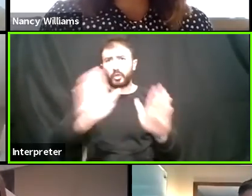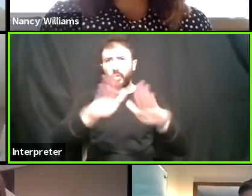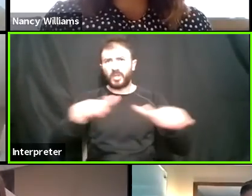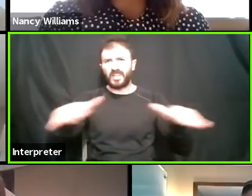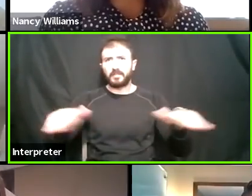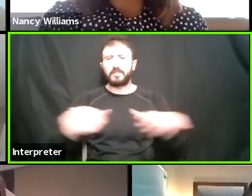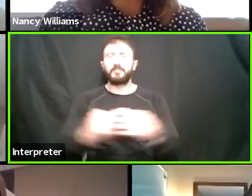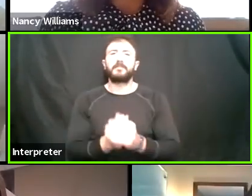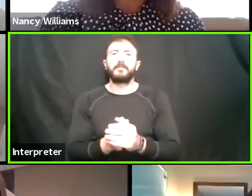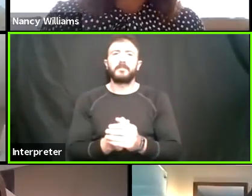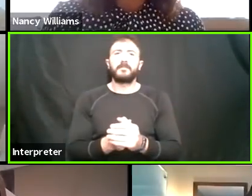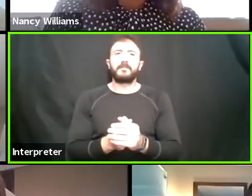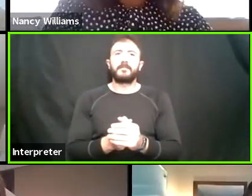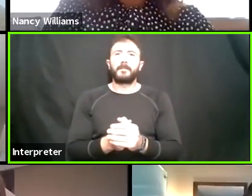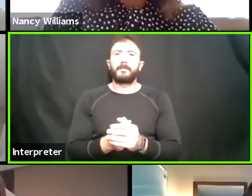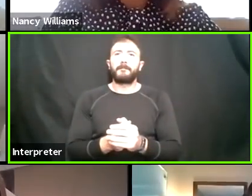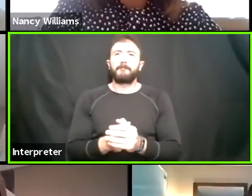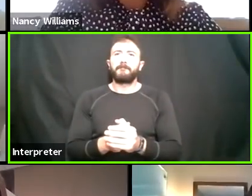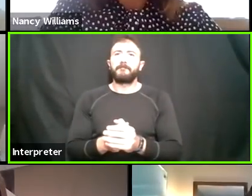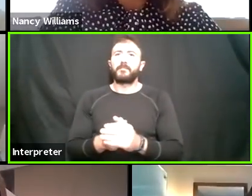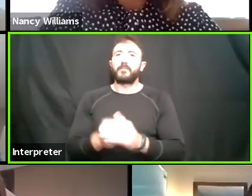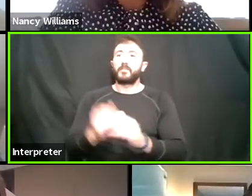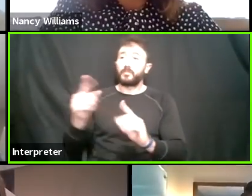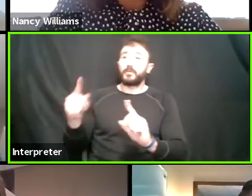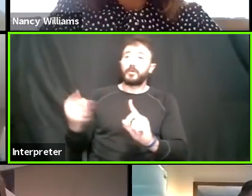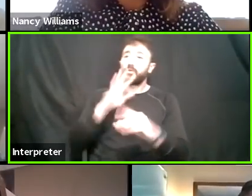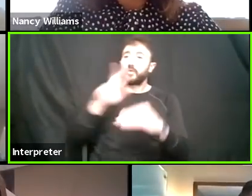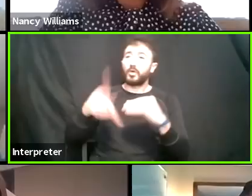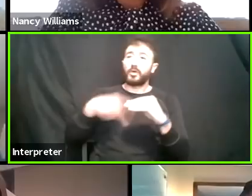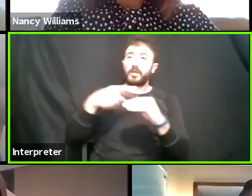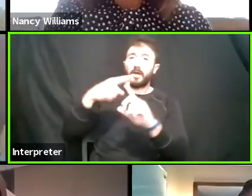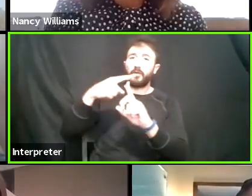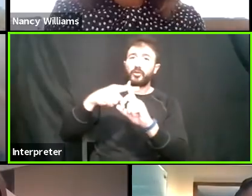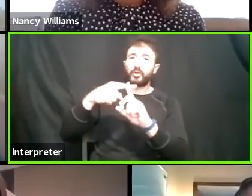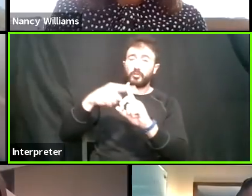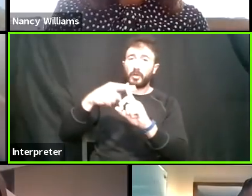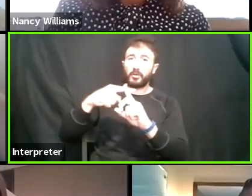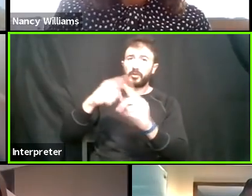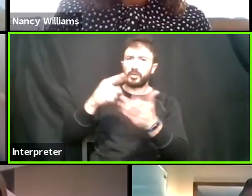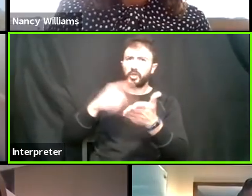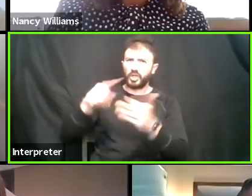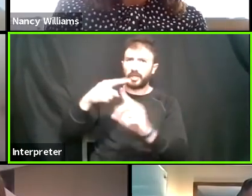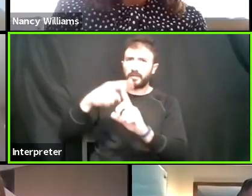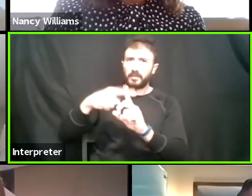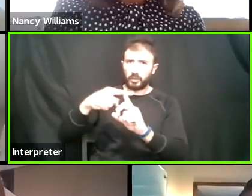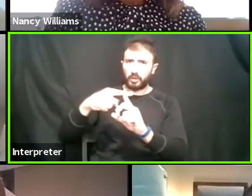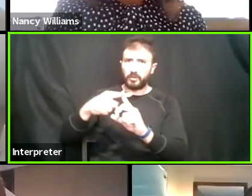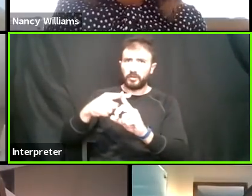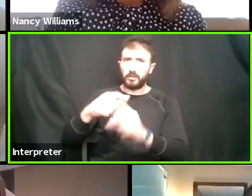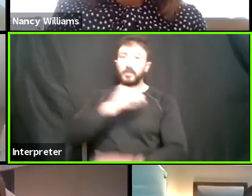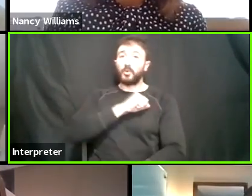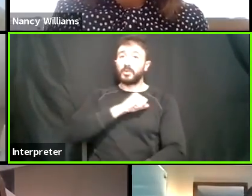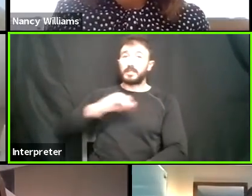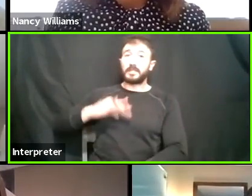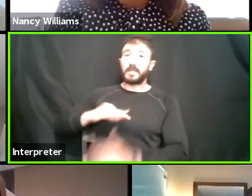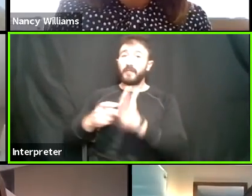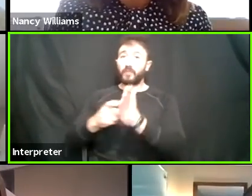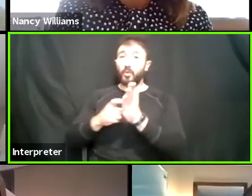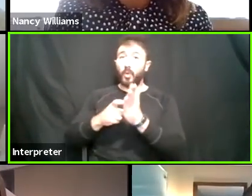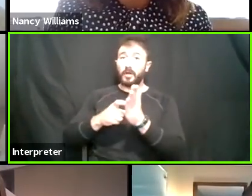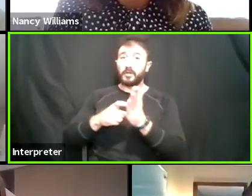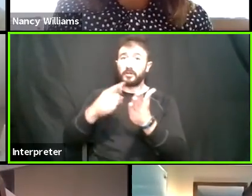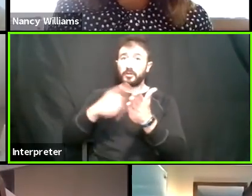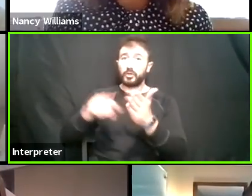And Becky, back to thermometers. So staff's supposed to take their own temps before school,